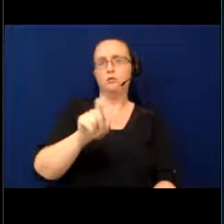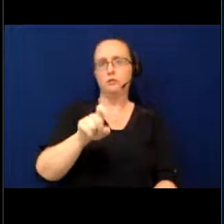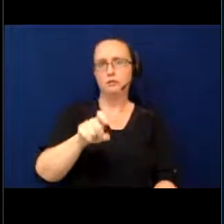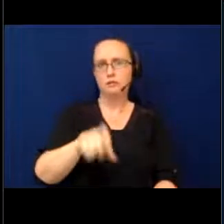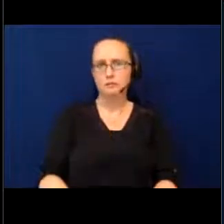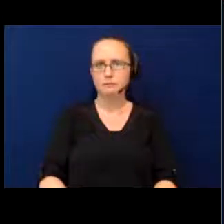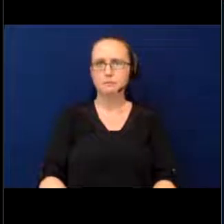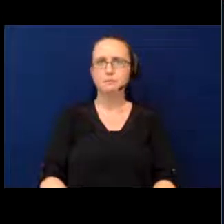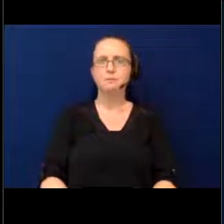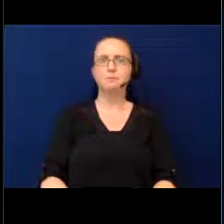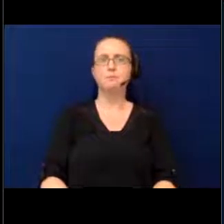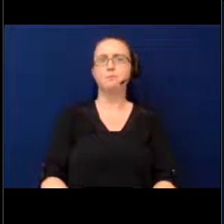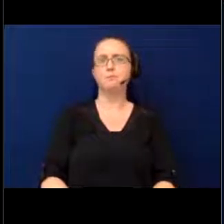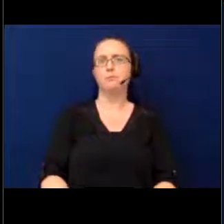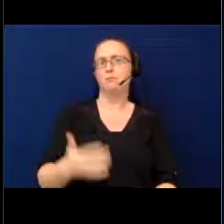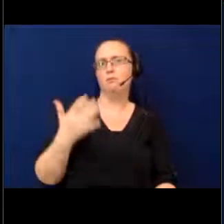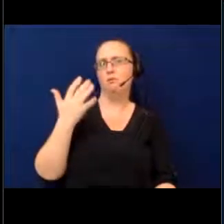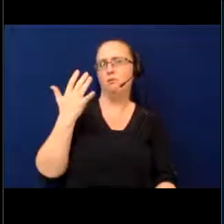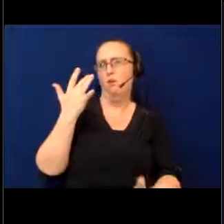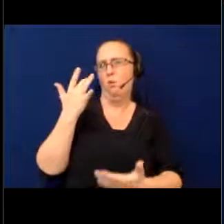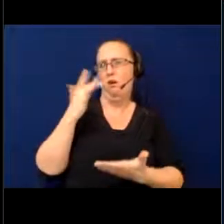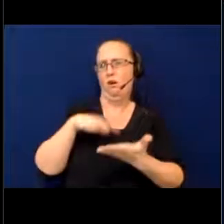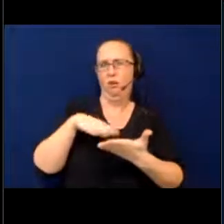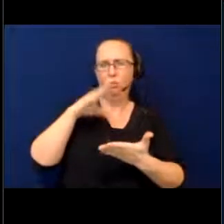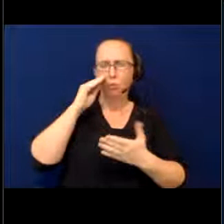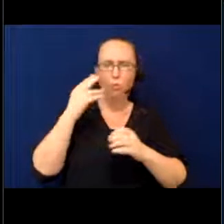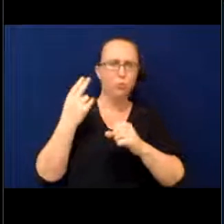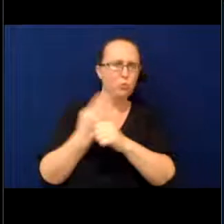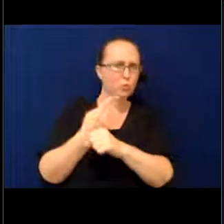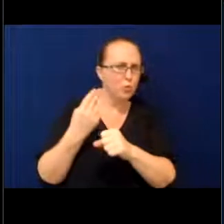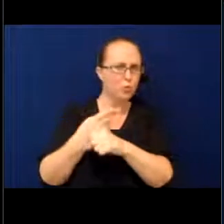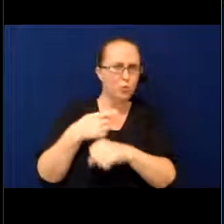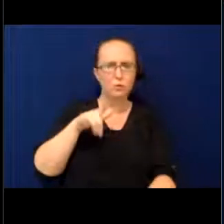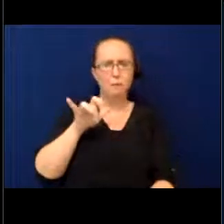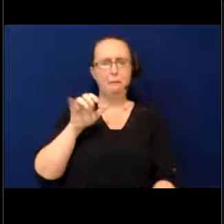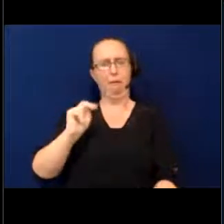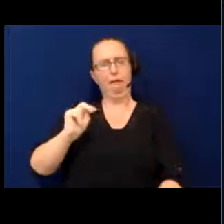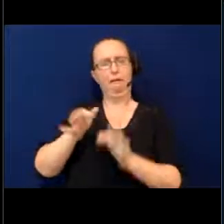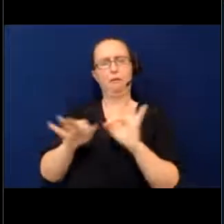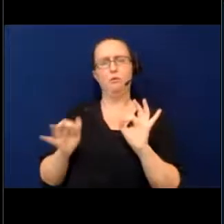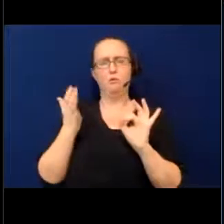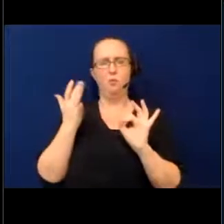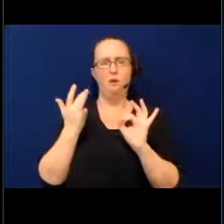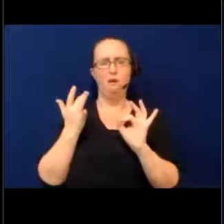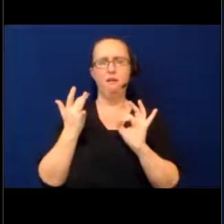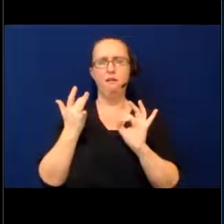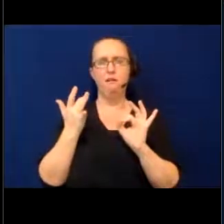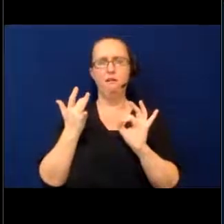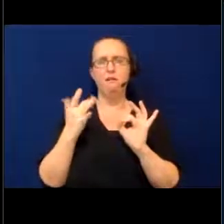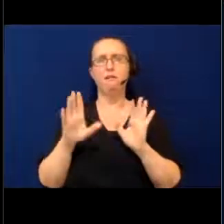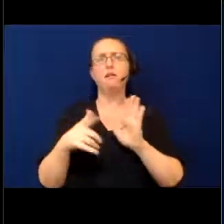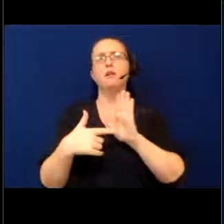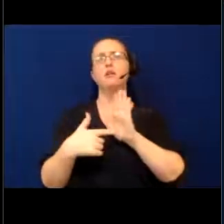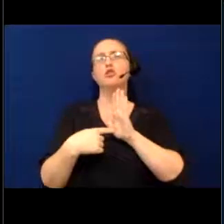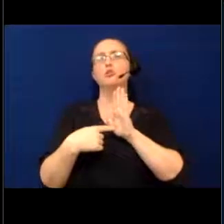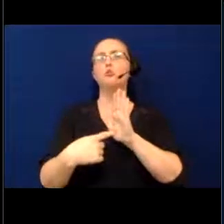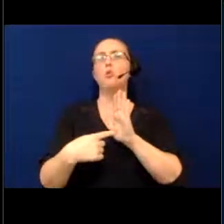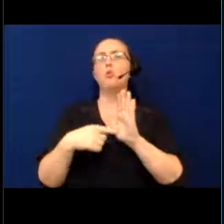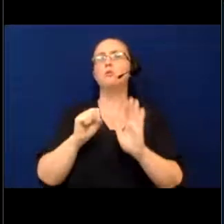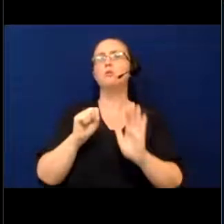So why should we even learn about or use plain language? Well, plain language shows stakeholder focus, meaning that